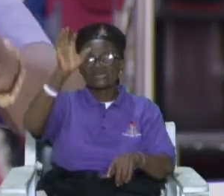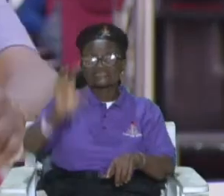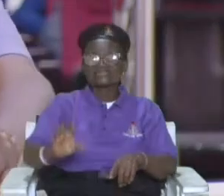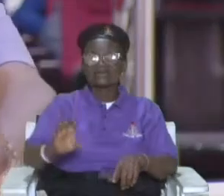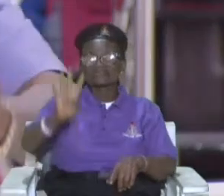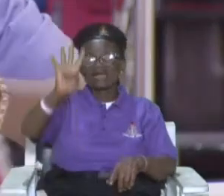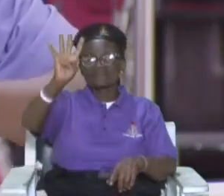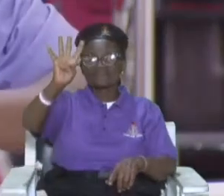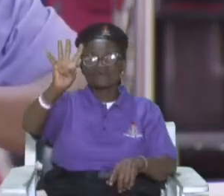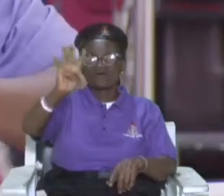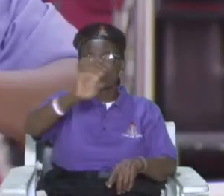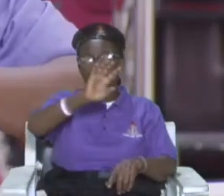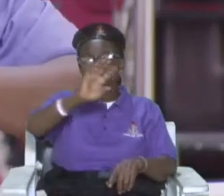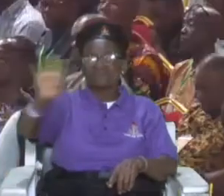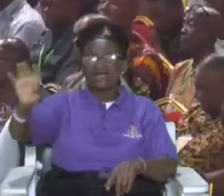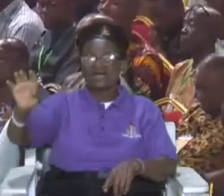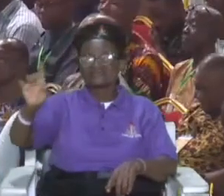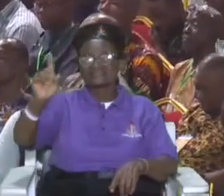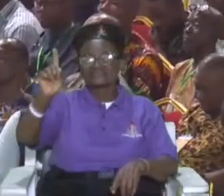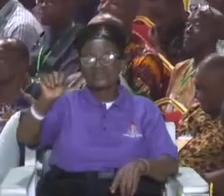verse 20.